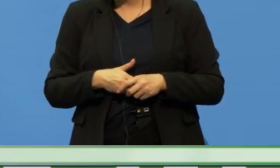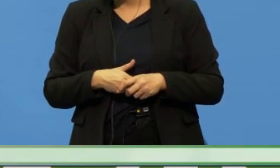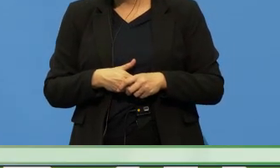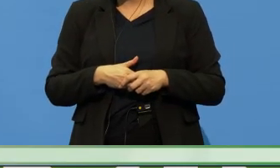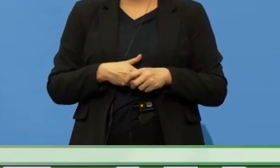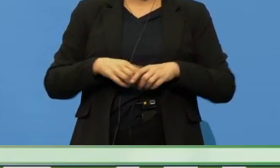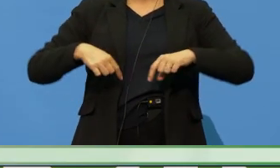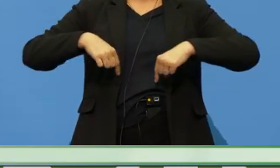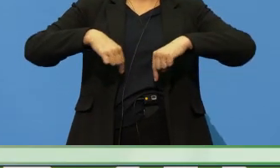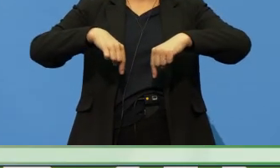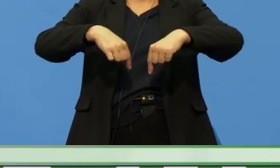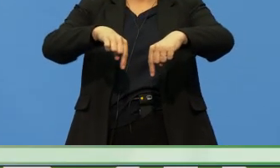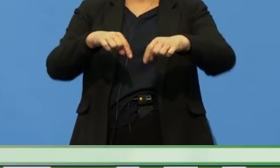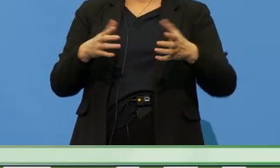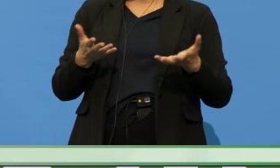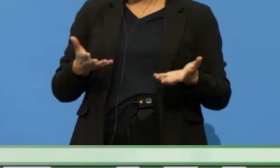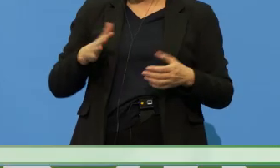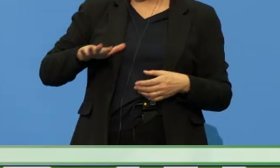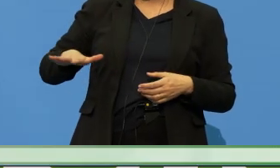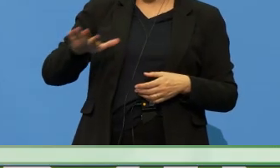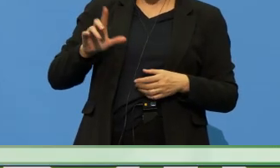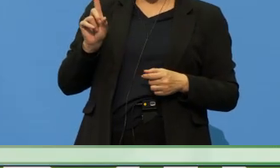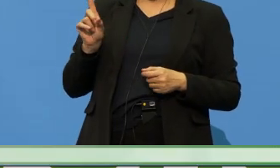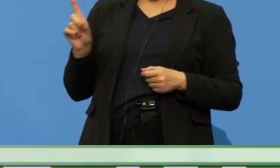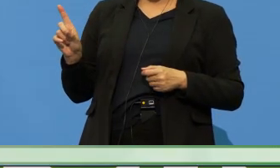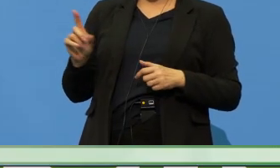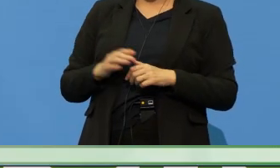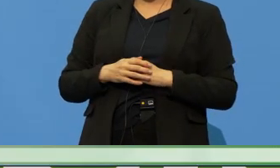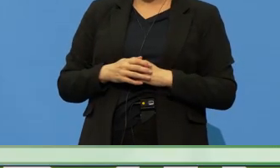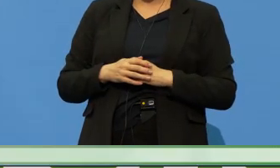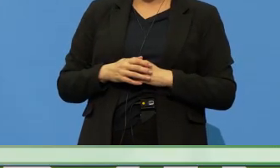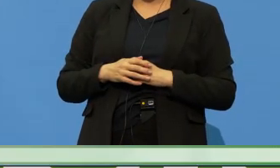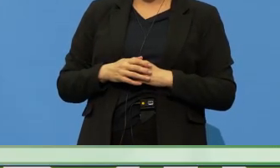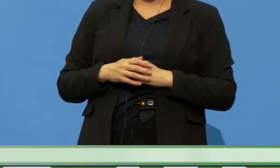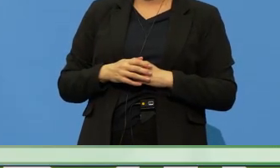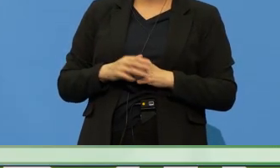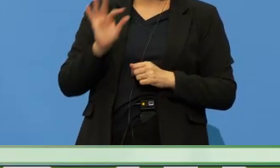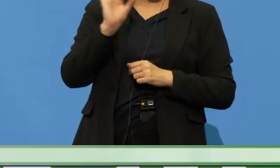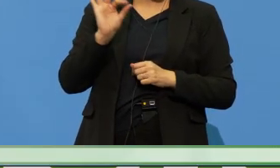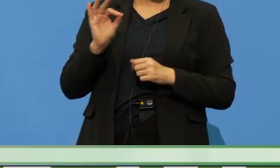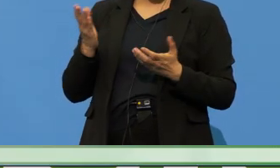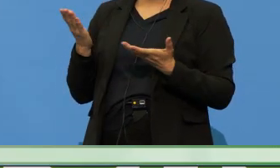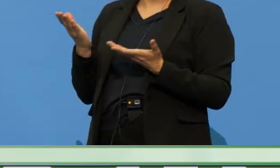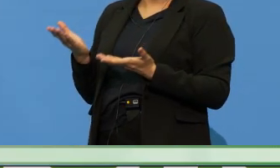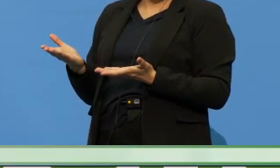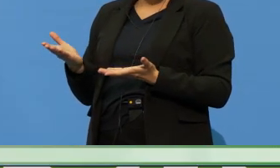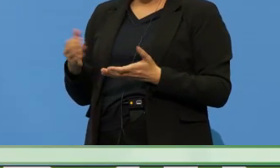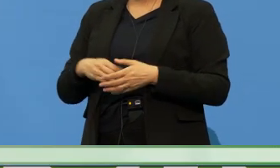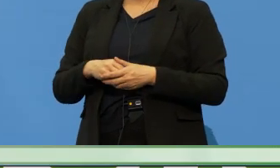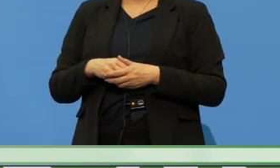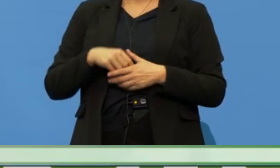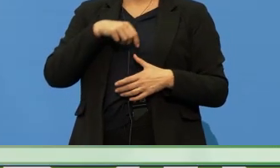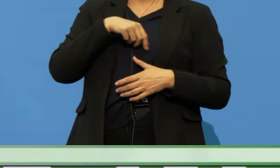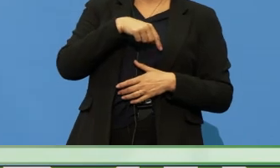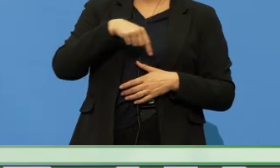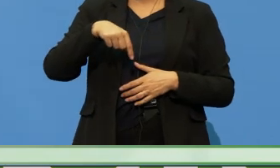to bottom. And the solution of the park is an integrated and equal way of passing through it in